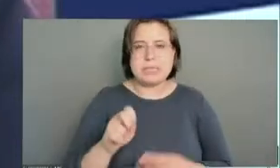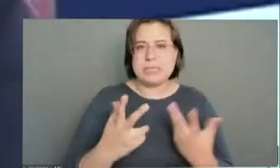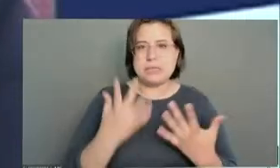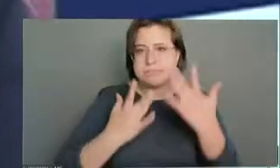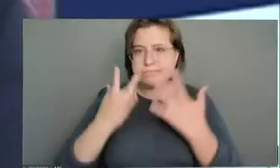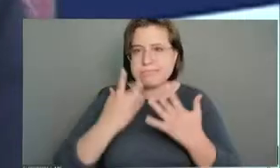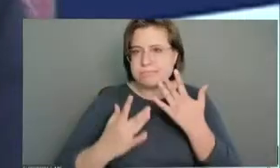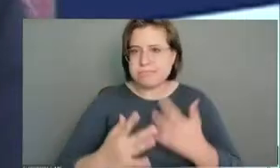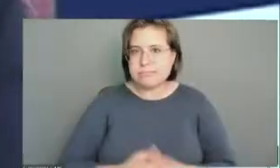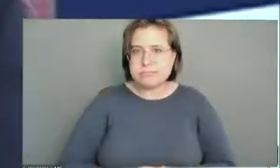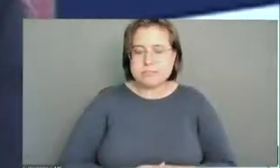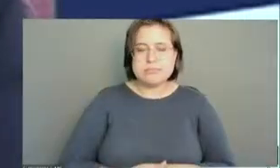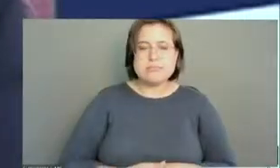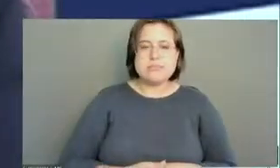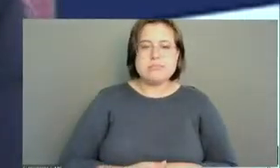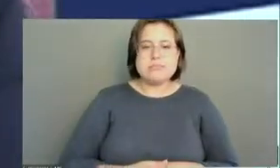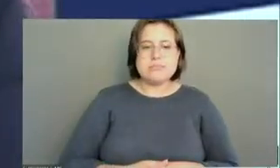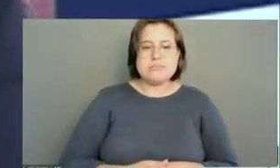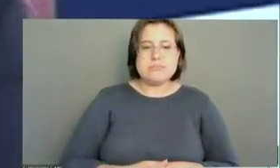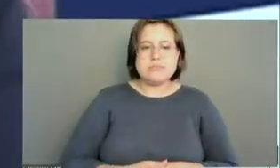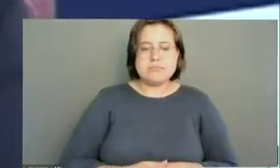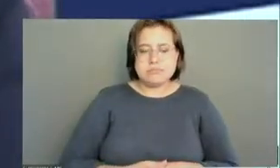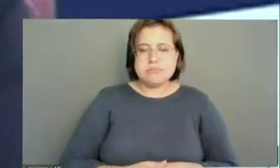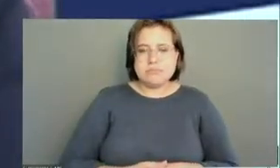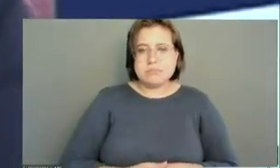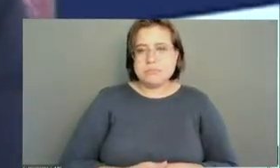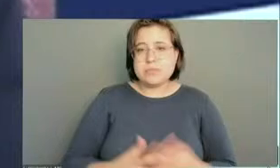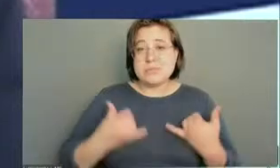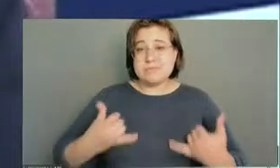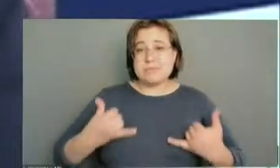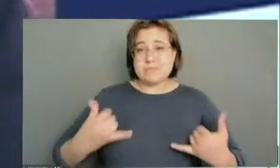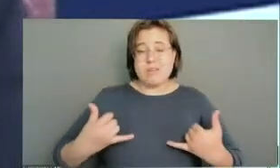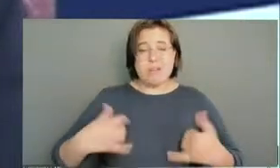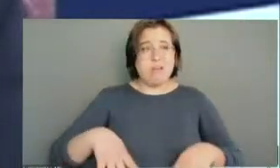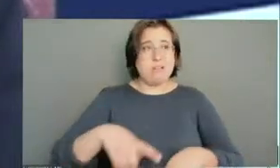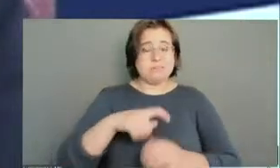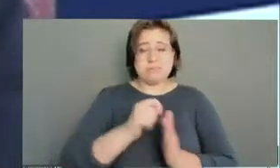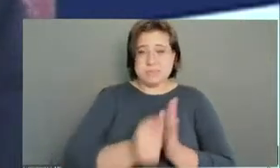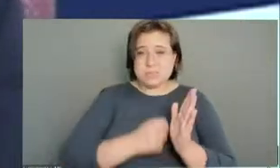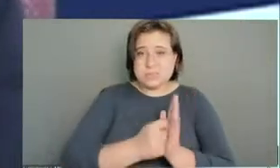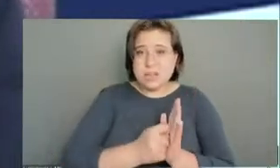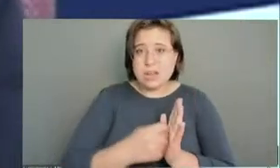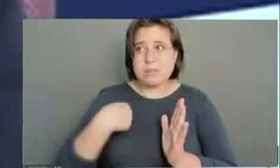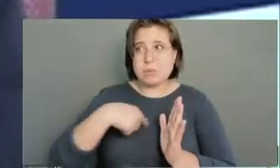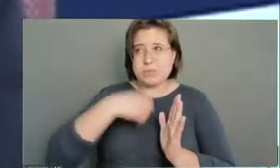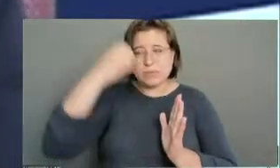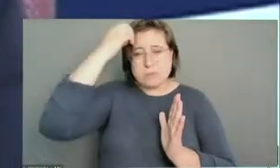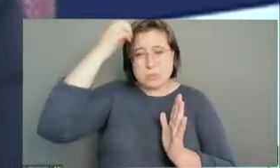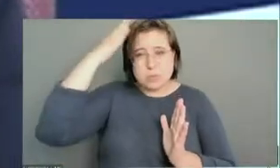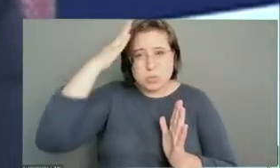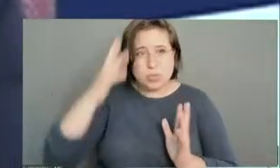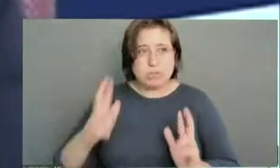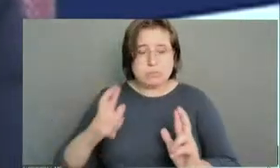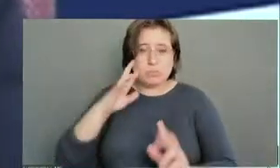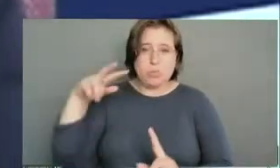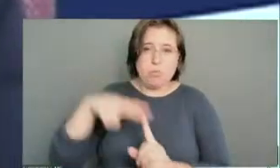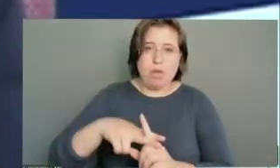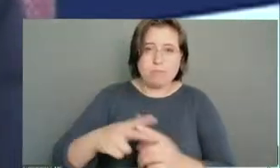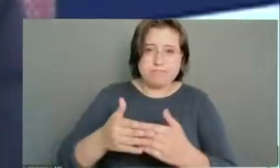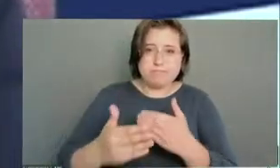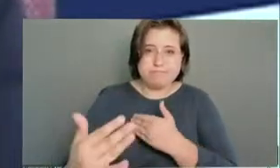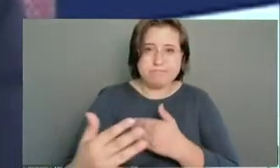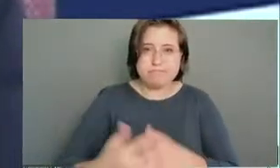be relevant in future preparedness. And importantly, the administration has rallied on many fronts to secure PPE and clarify the